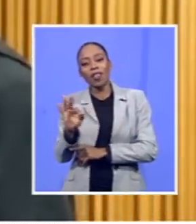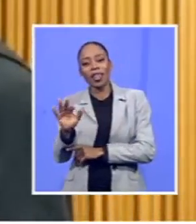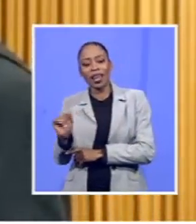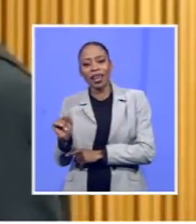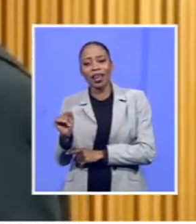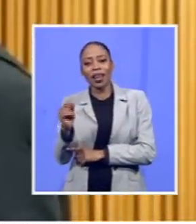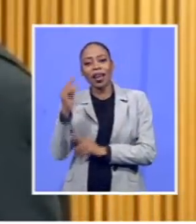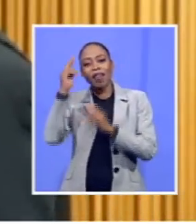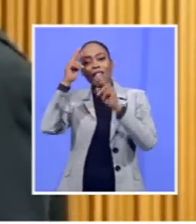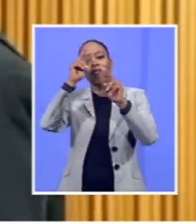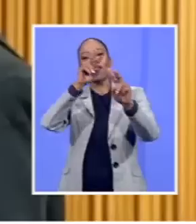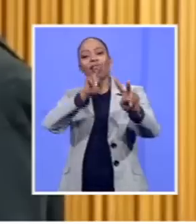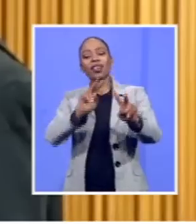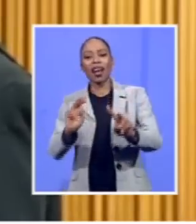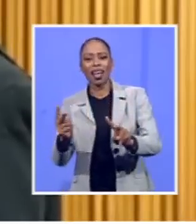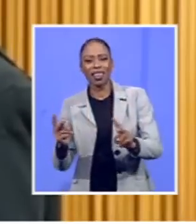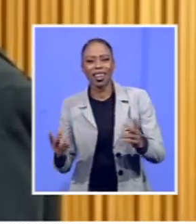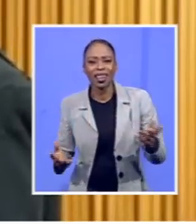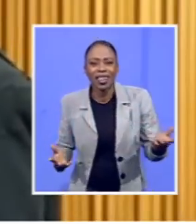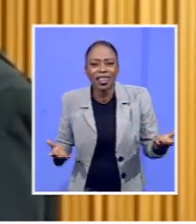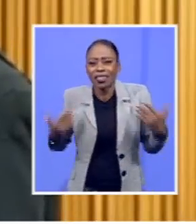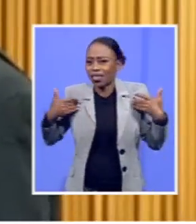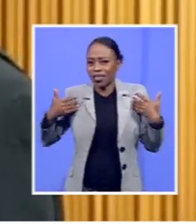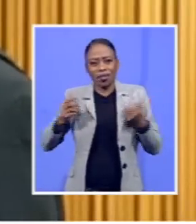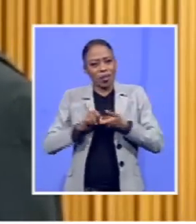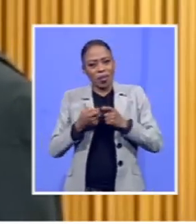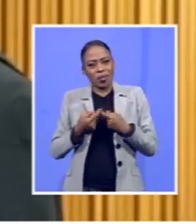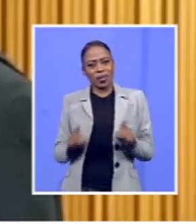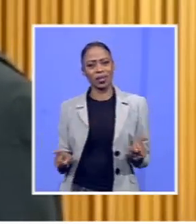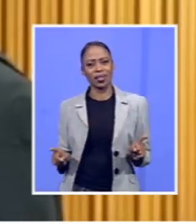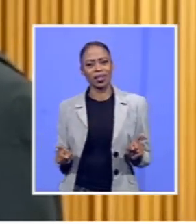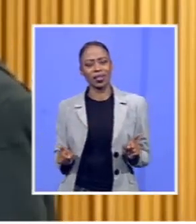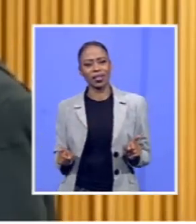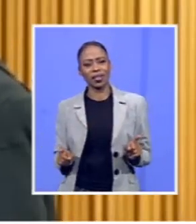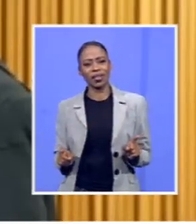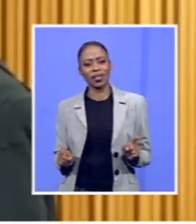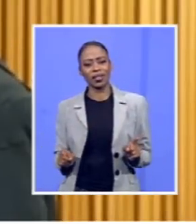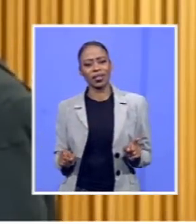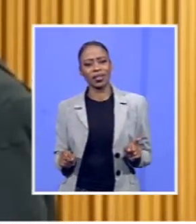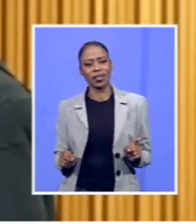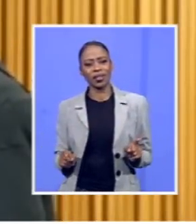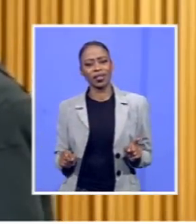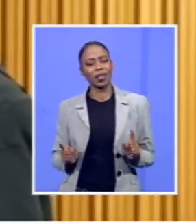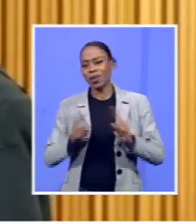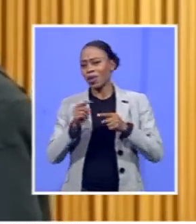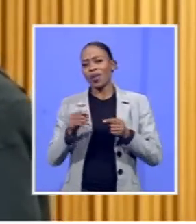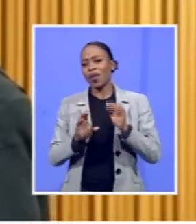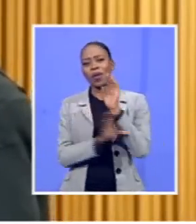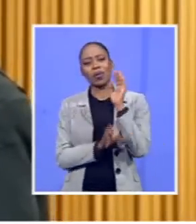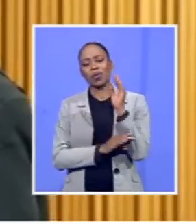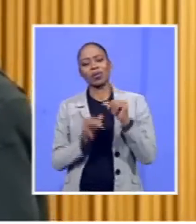one, then that's not our business. But that's not how you interpret the Constitution. Otherwise,